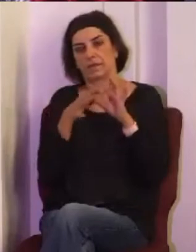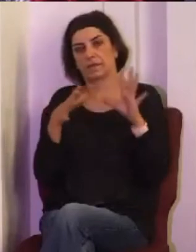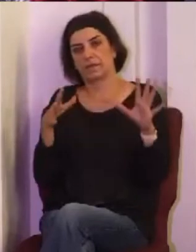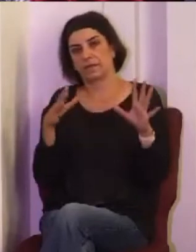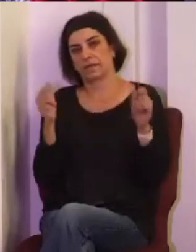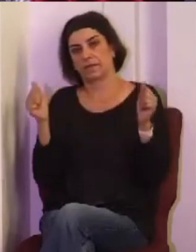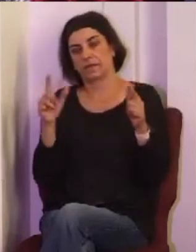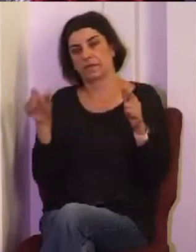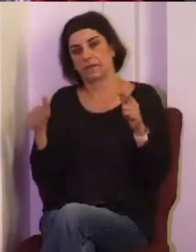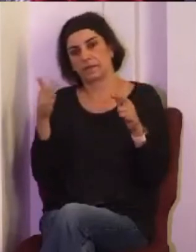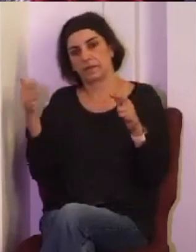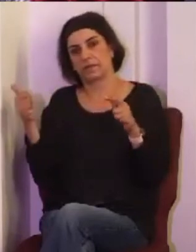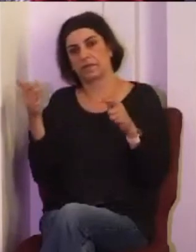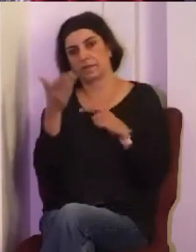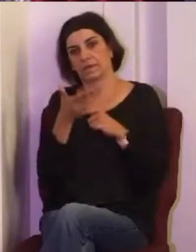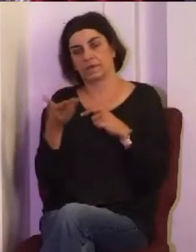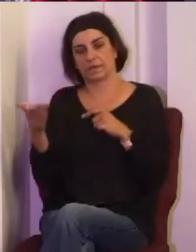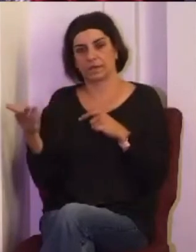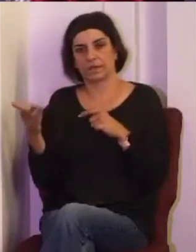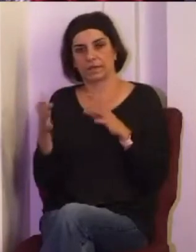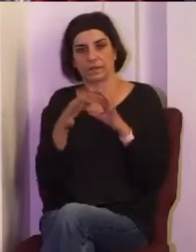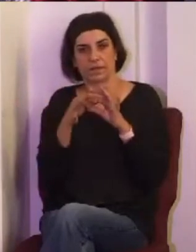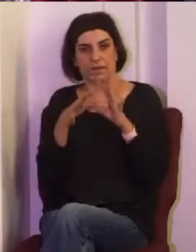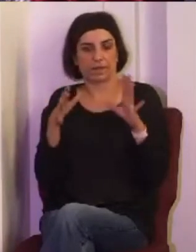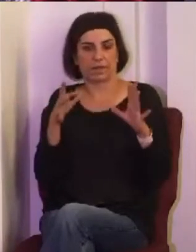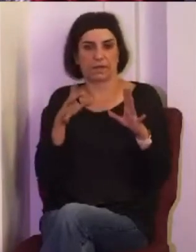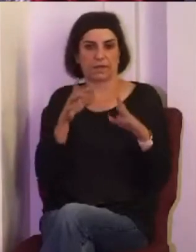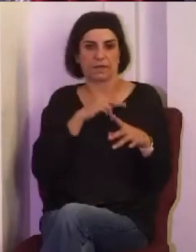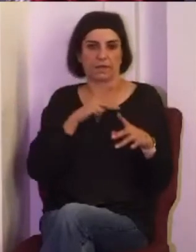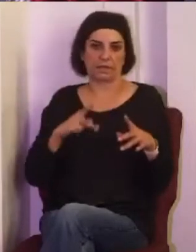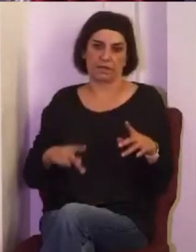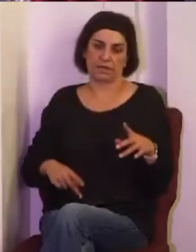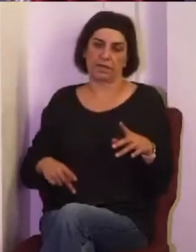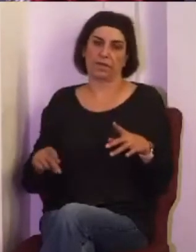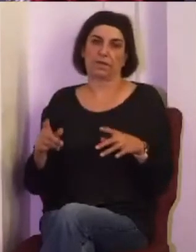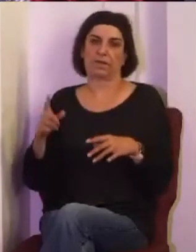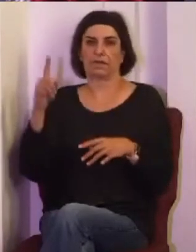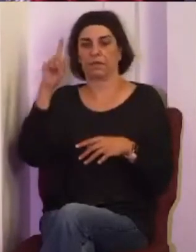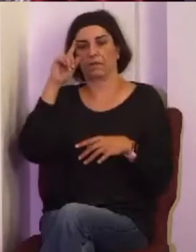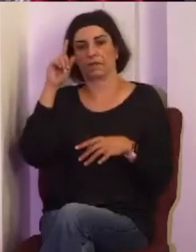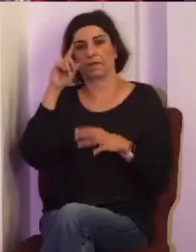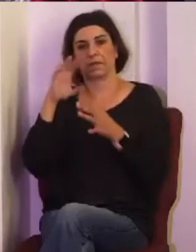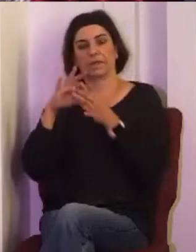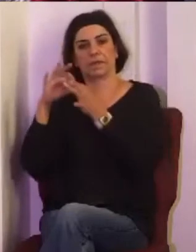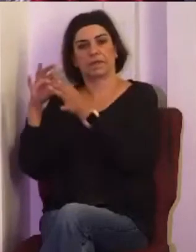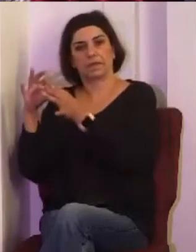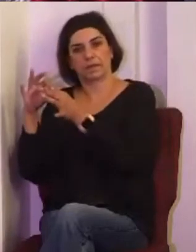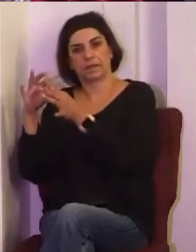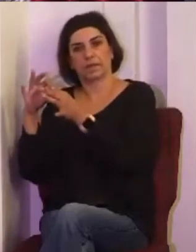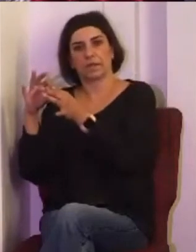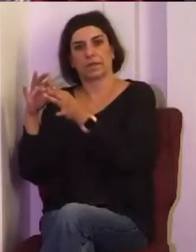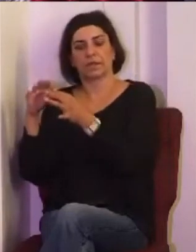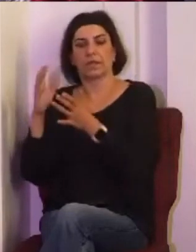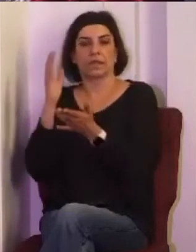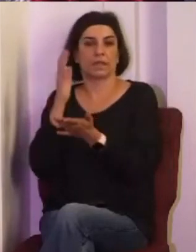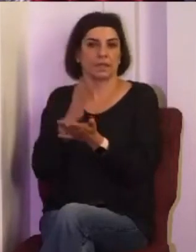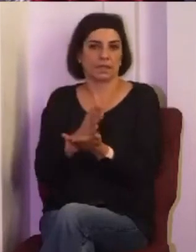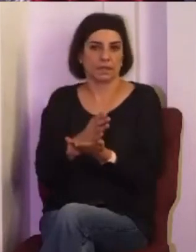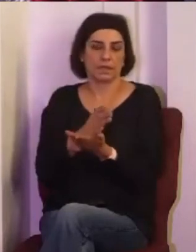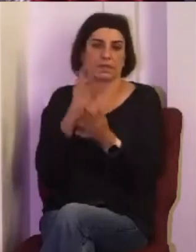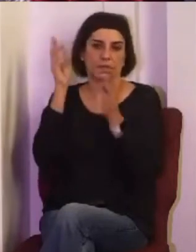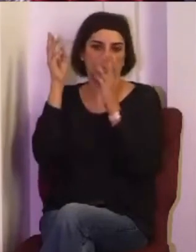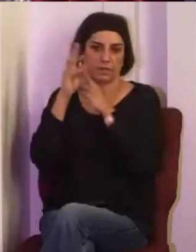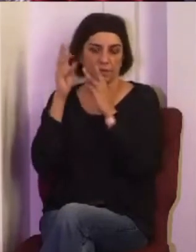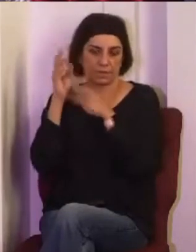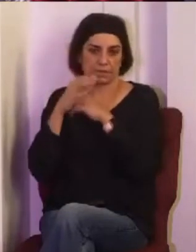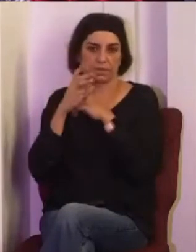stuff, until I let go of the king's mentality, until I quit worrying about what that church said about me that I came from,